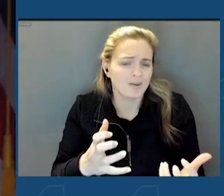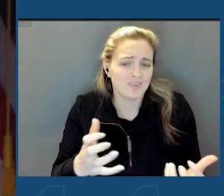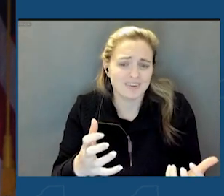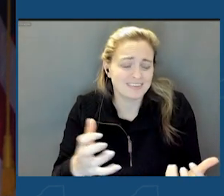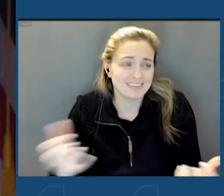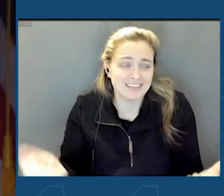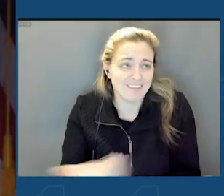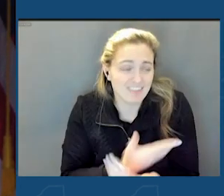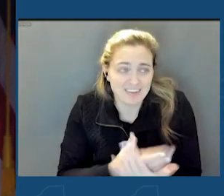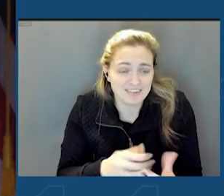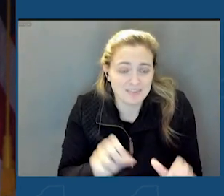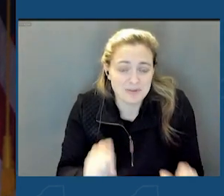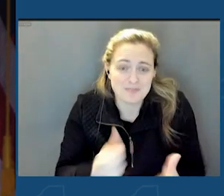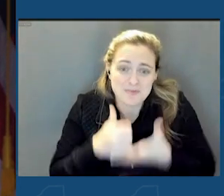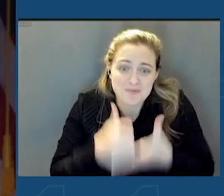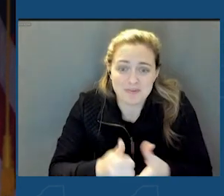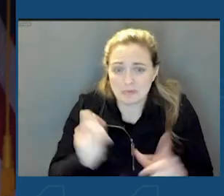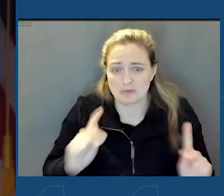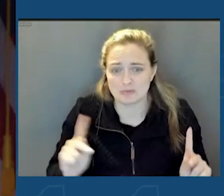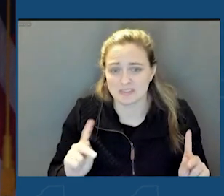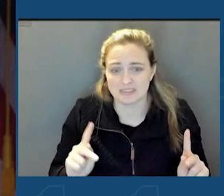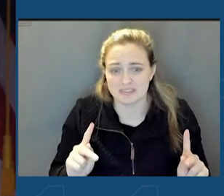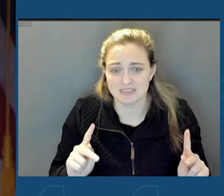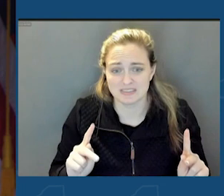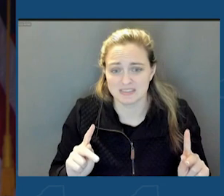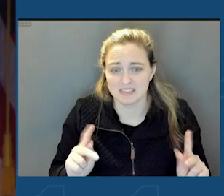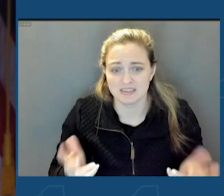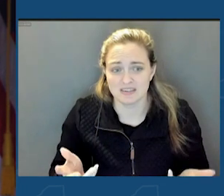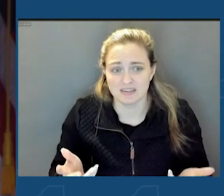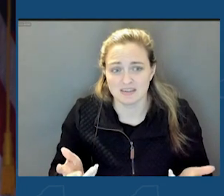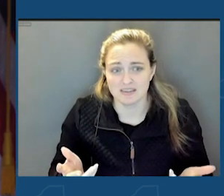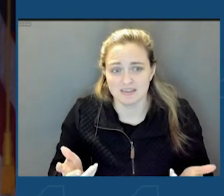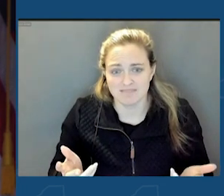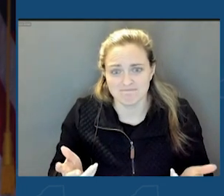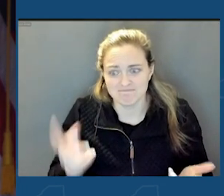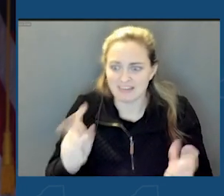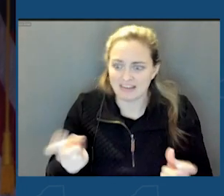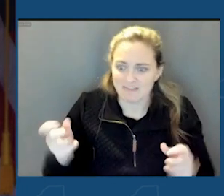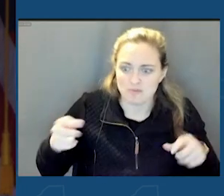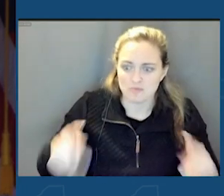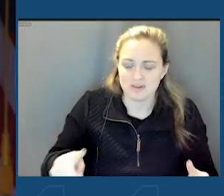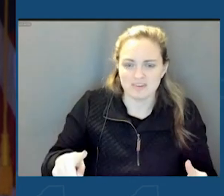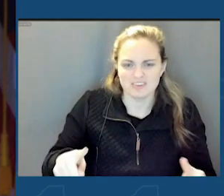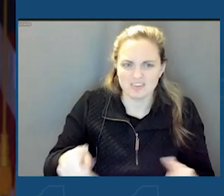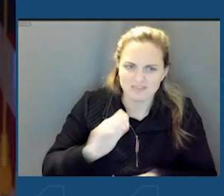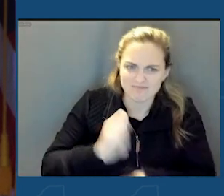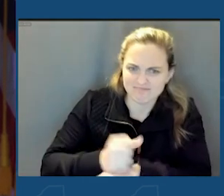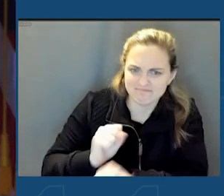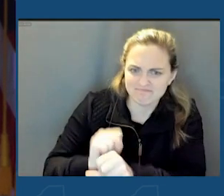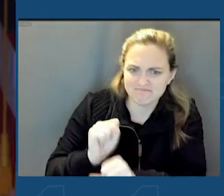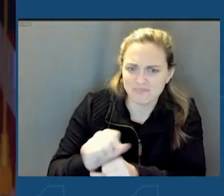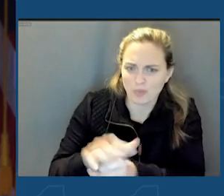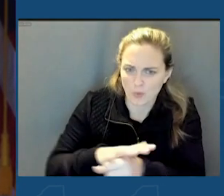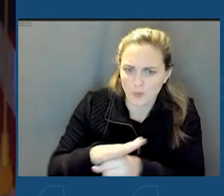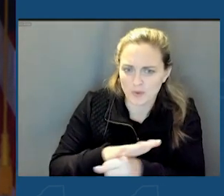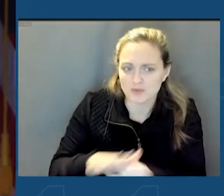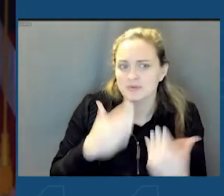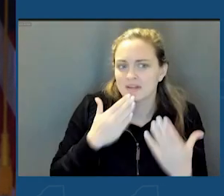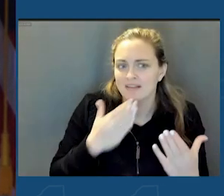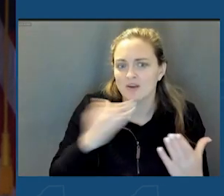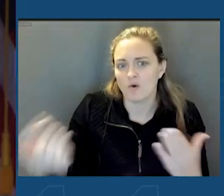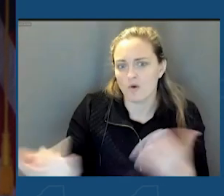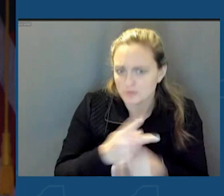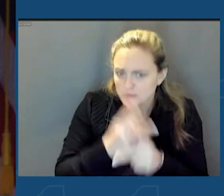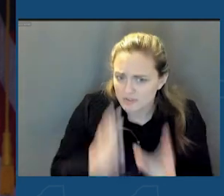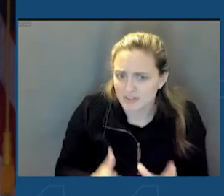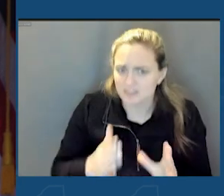body, to just help the people that gave you the privilege of holding elected office locally. So I want to thank all the supervisors and